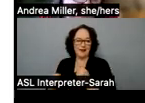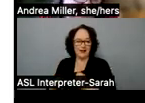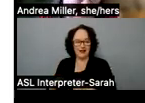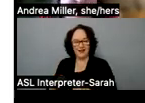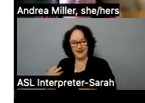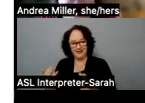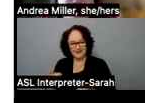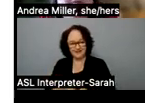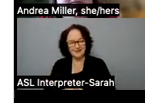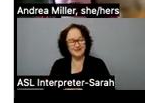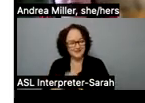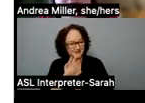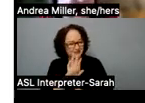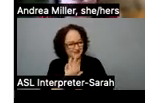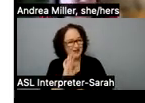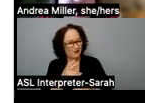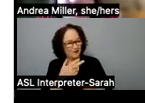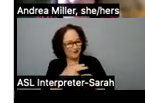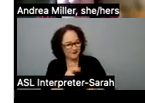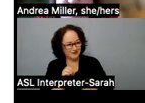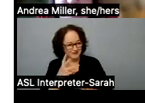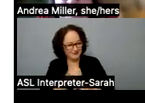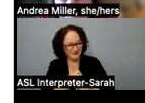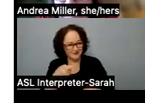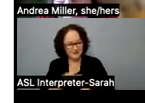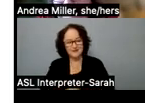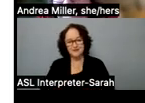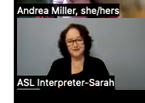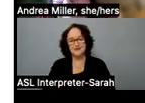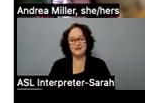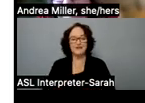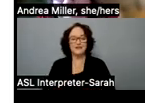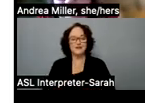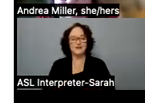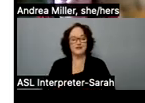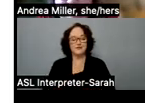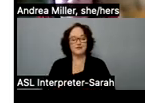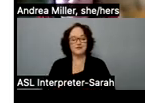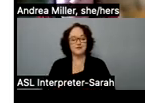some. Yeah, So I can. let's see what Very much. Marlena has for us.